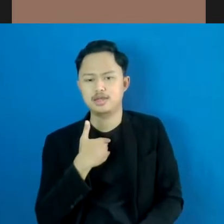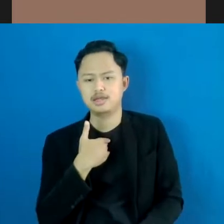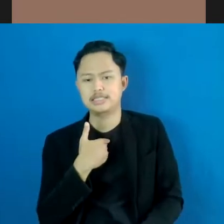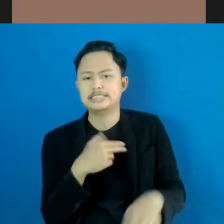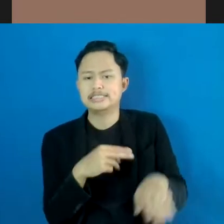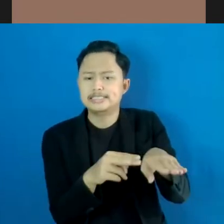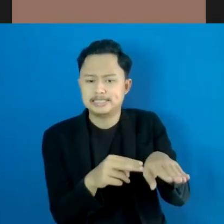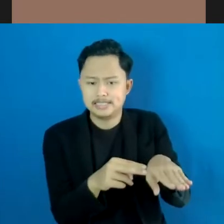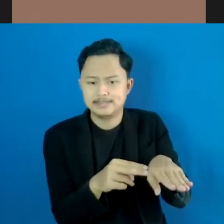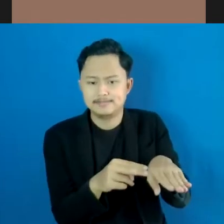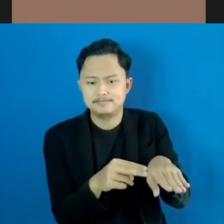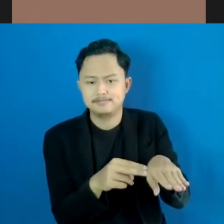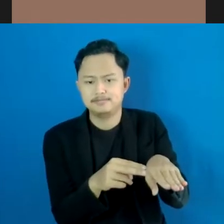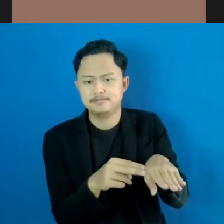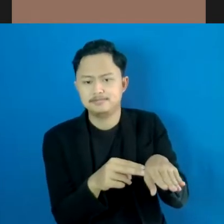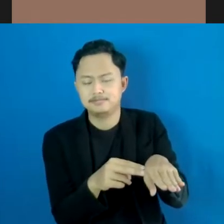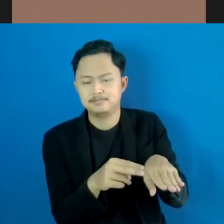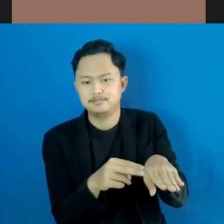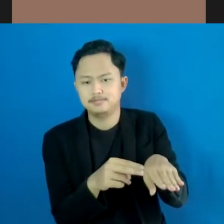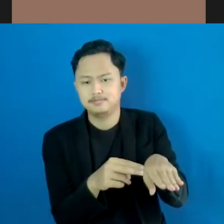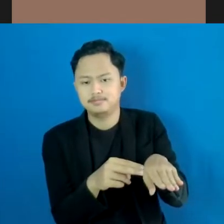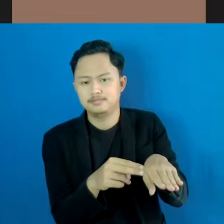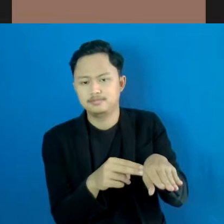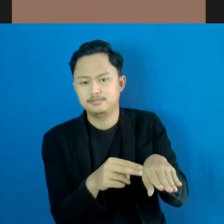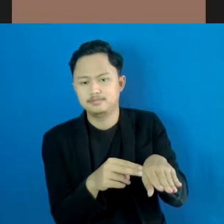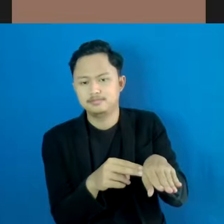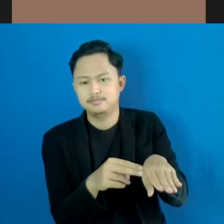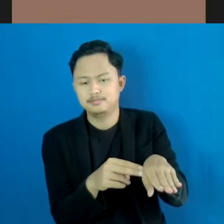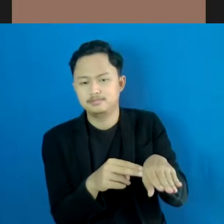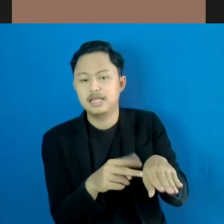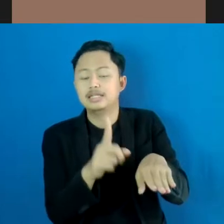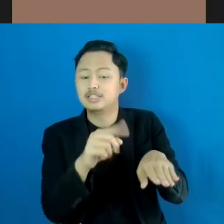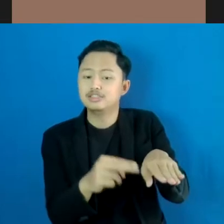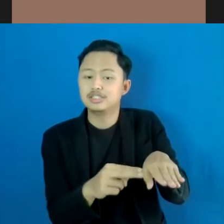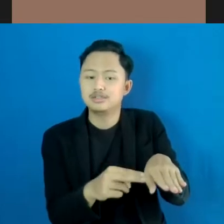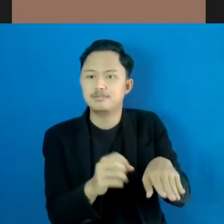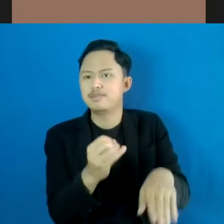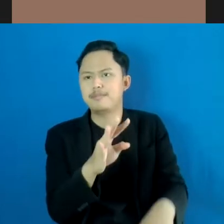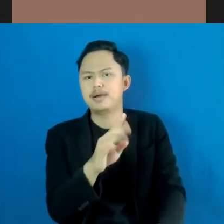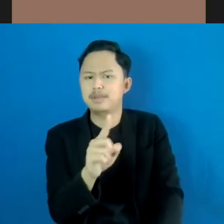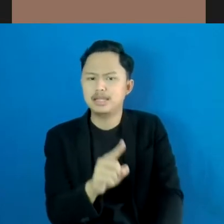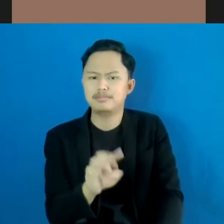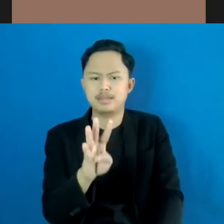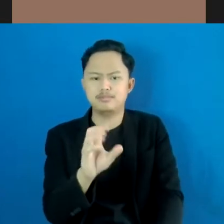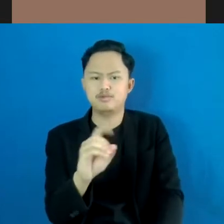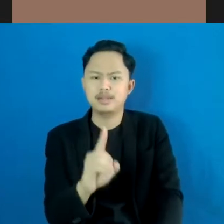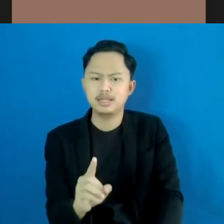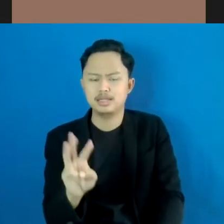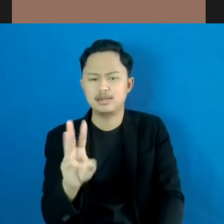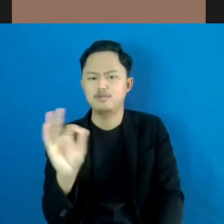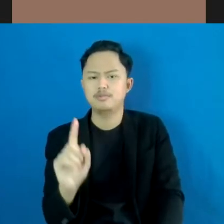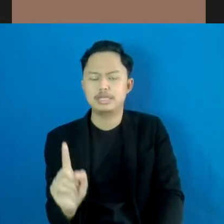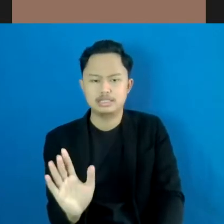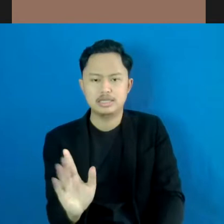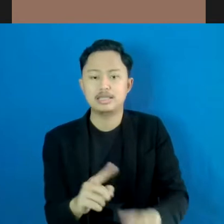daytime, the time schedules available are 20 minute, 30 minute, 40 minute, not more than that. Within this 30